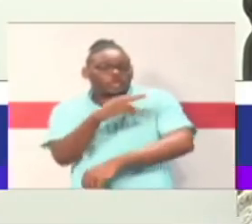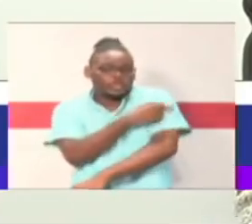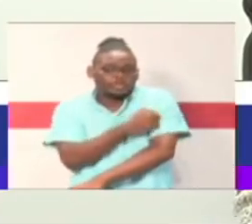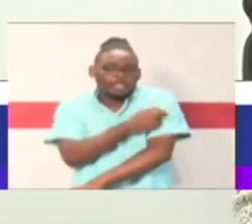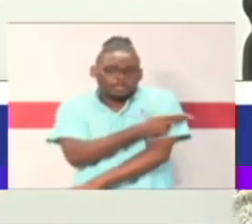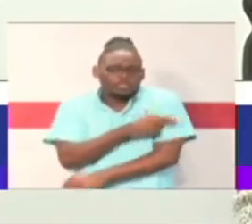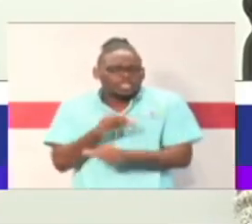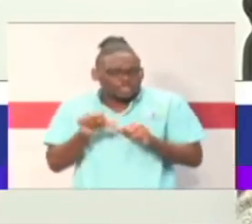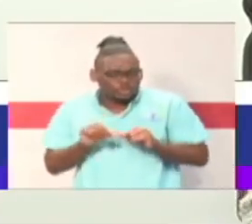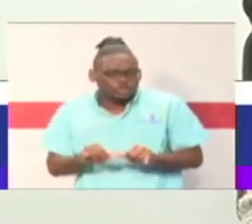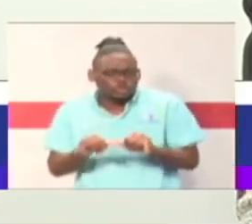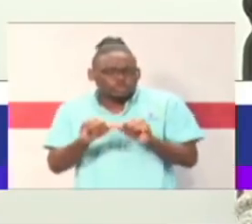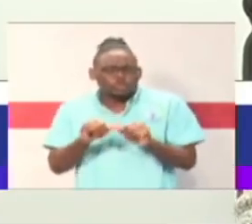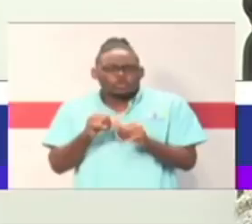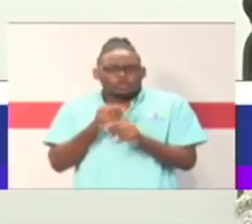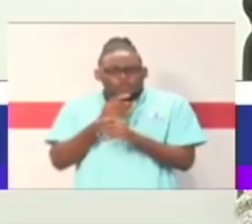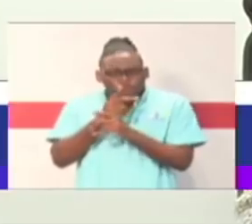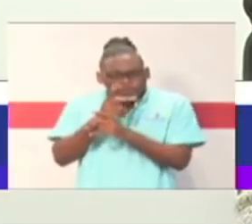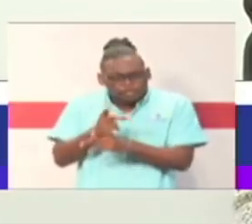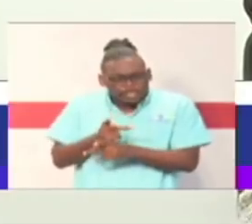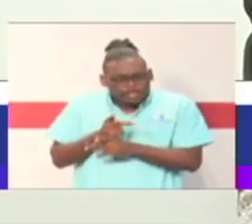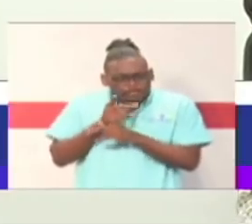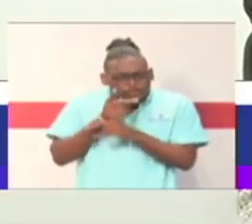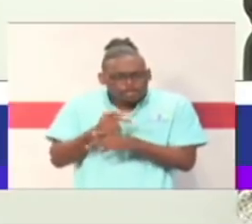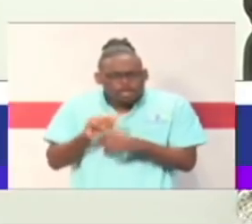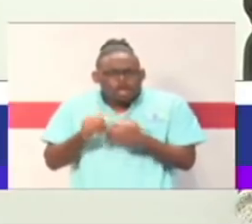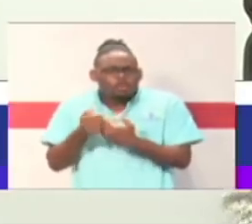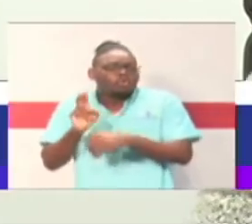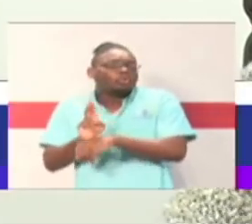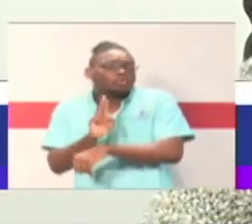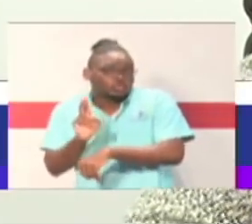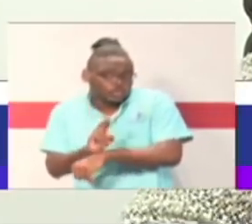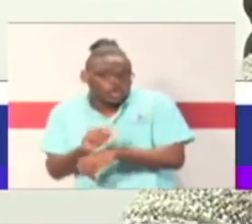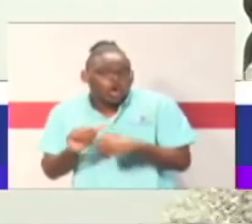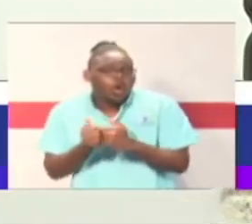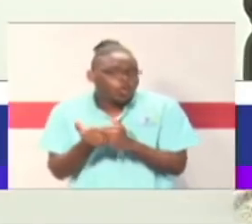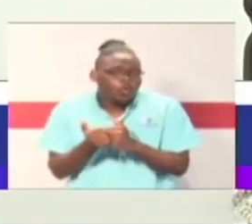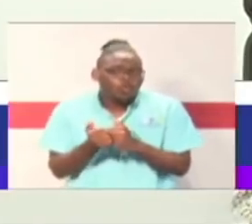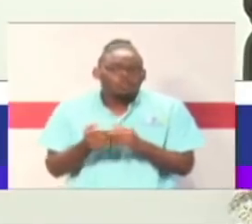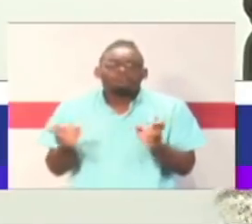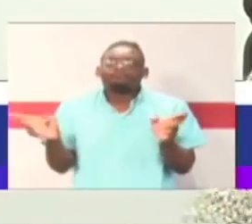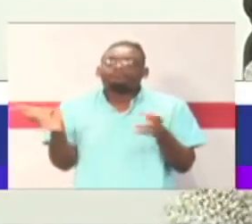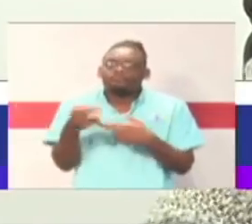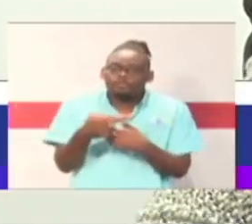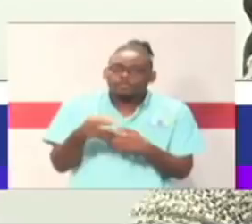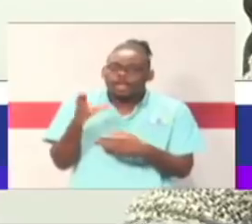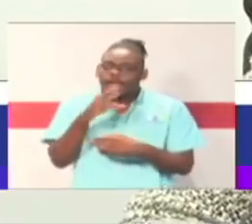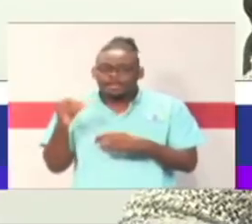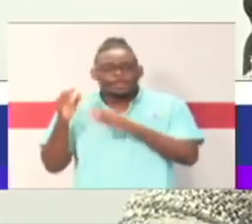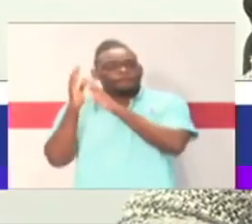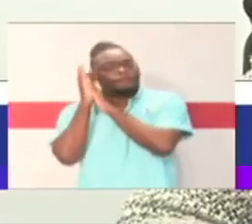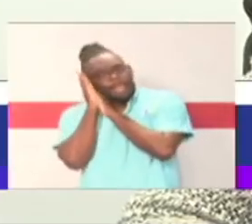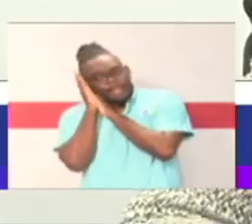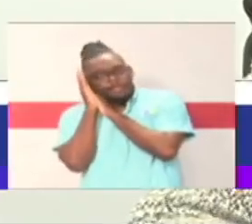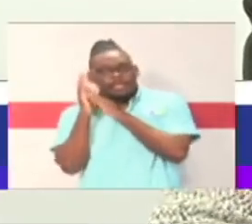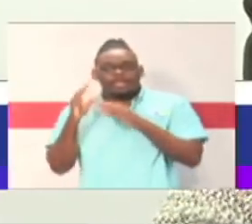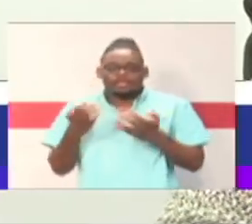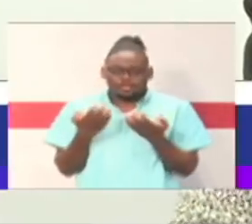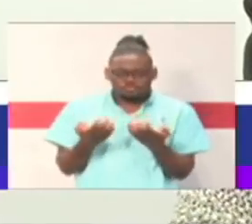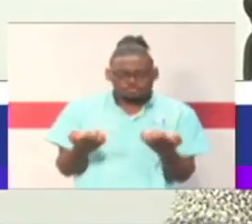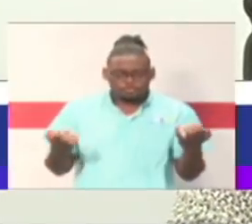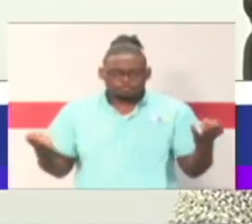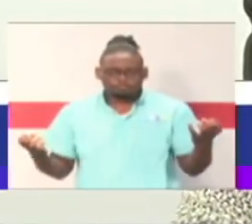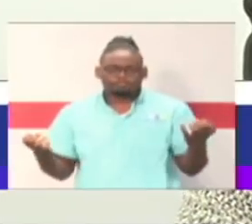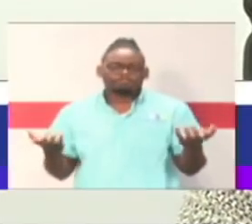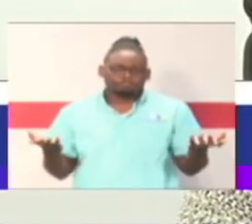caution. And we continue to, at this point in time, we have preparations in place to ensure that the ICU capacity and